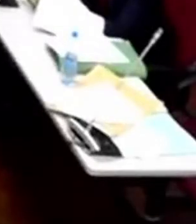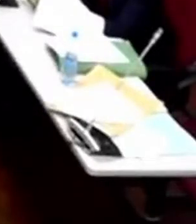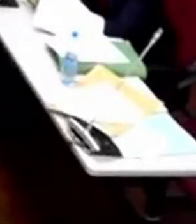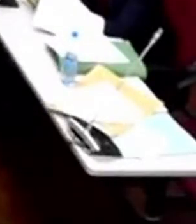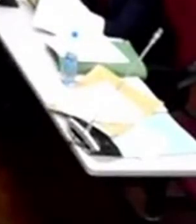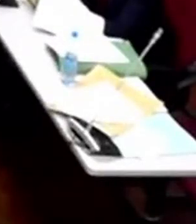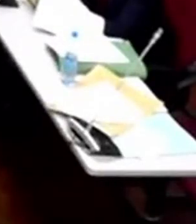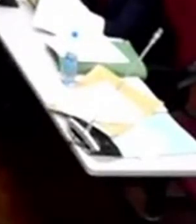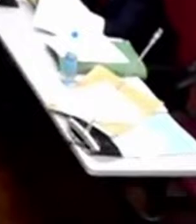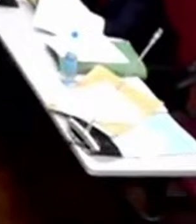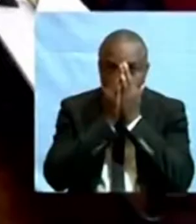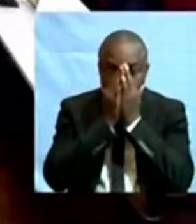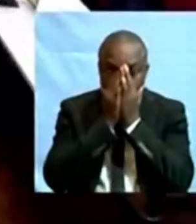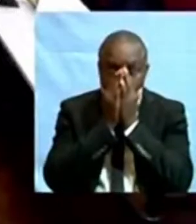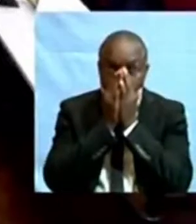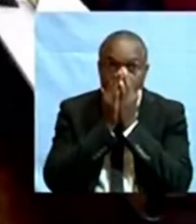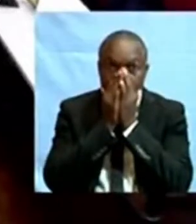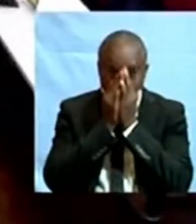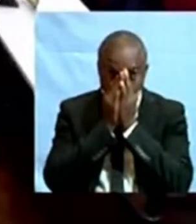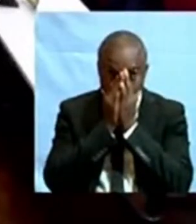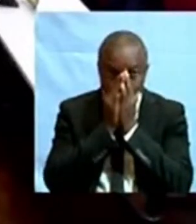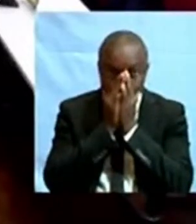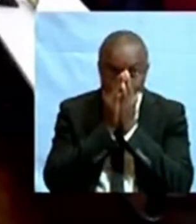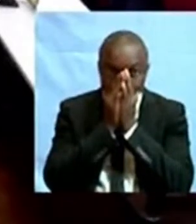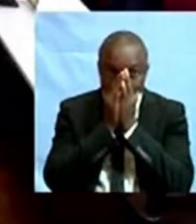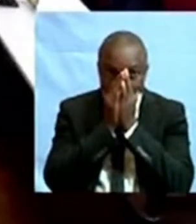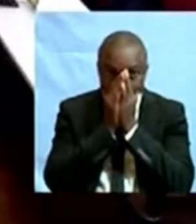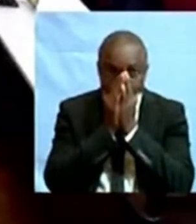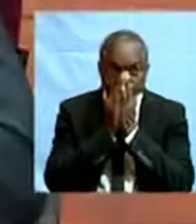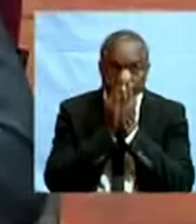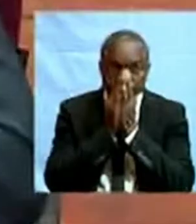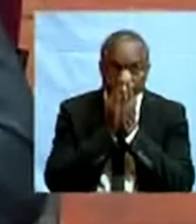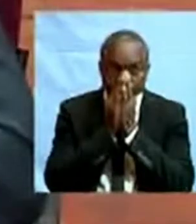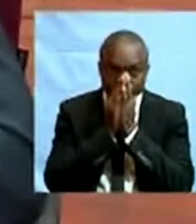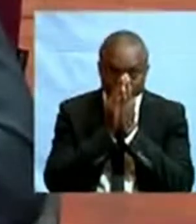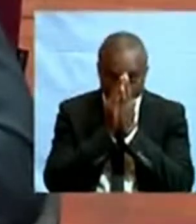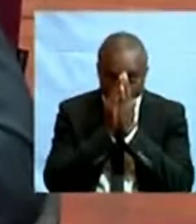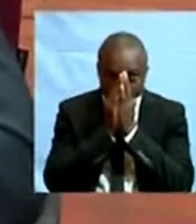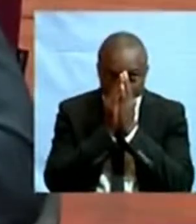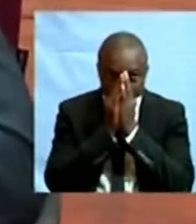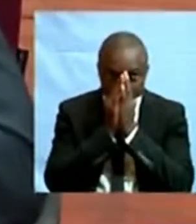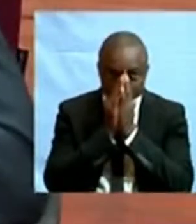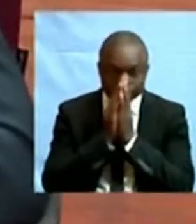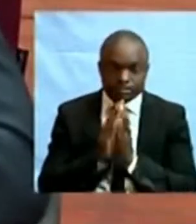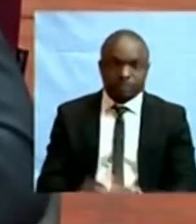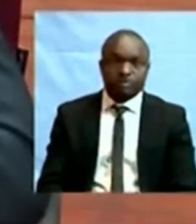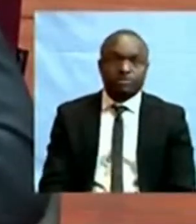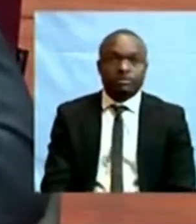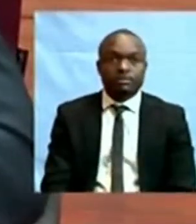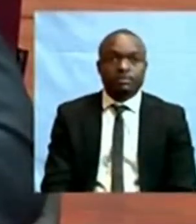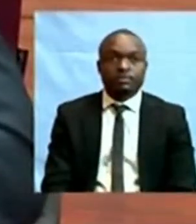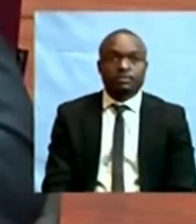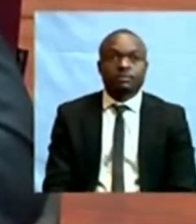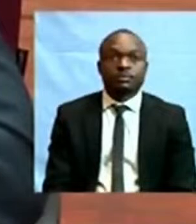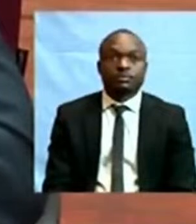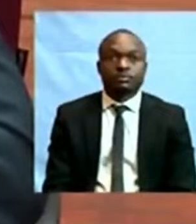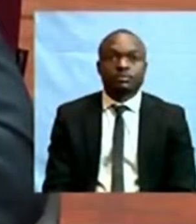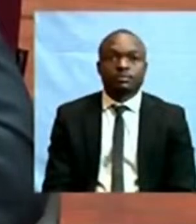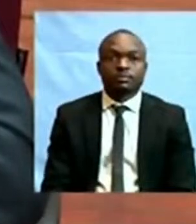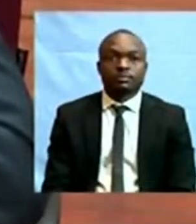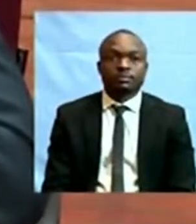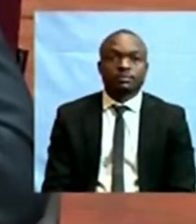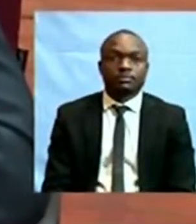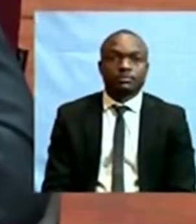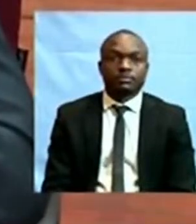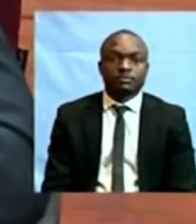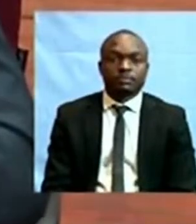Thank you, Chair. Good morning. My name is Newton Samakai, Member of Parliament for Mwinlonga